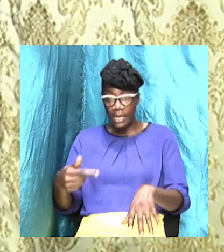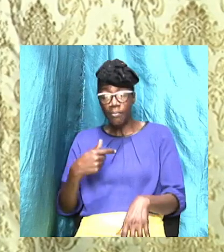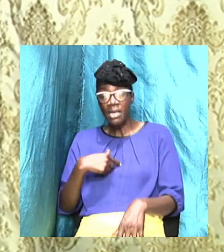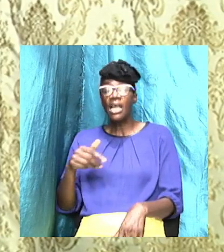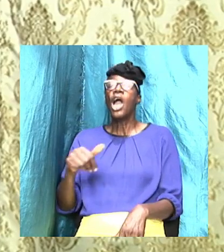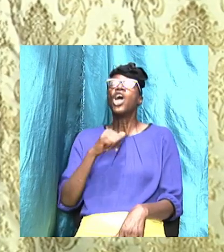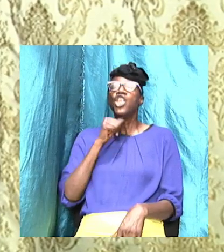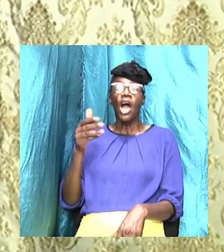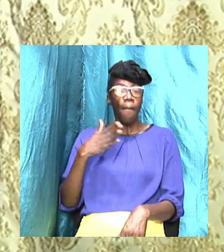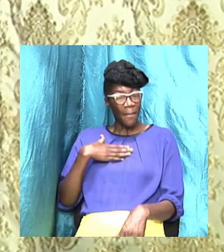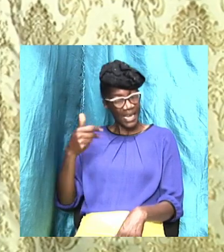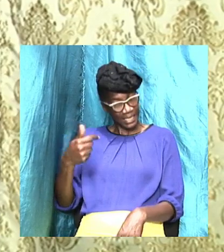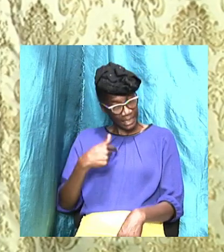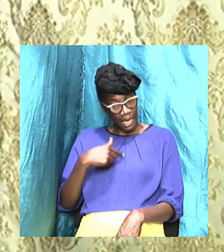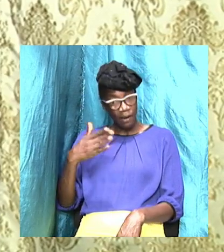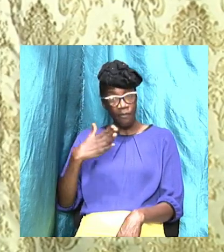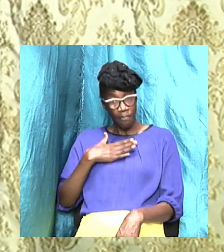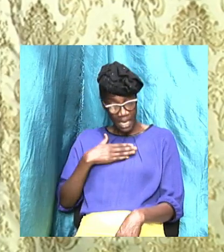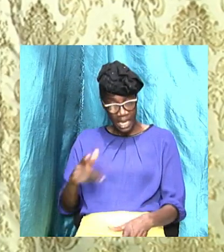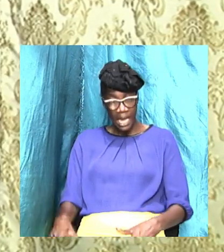live is Christ.